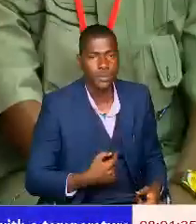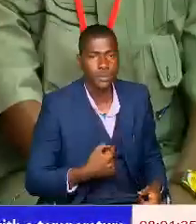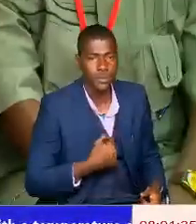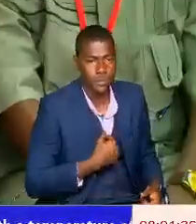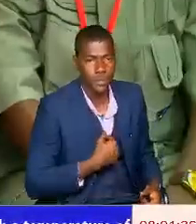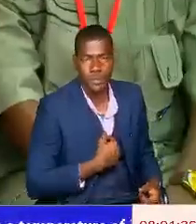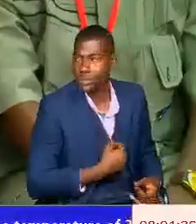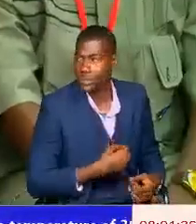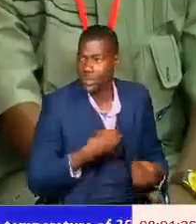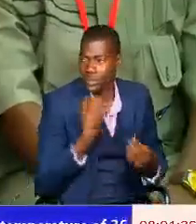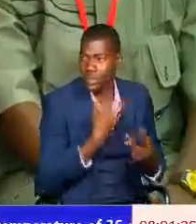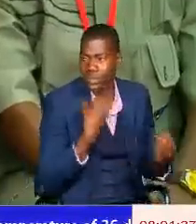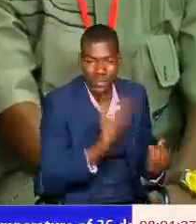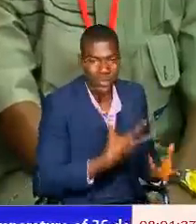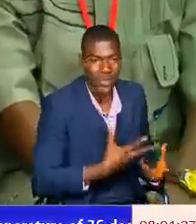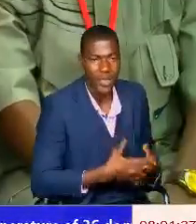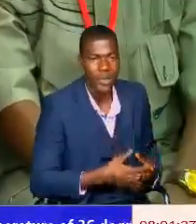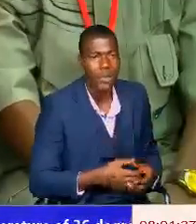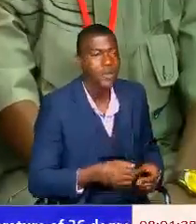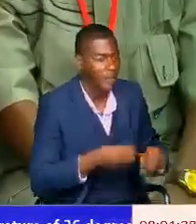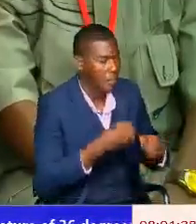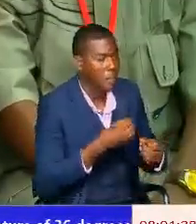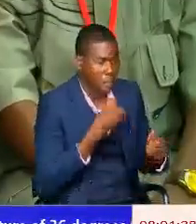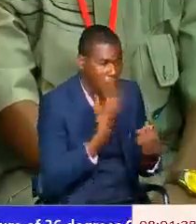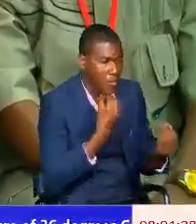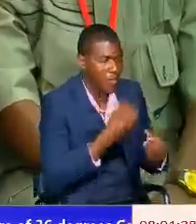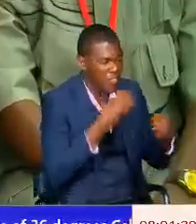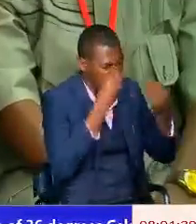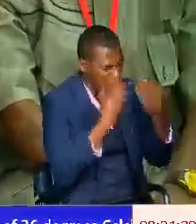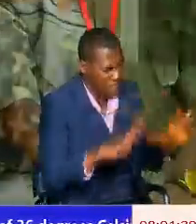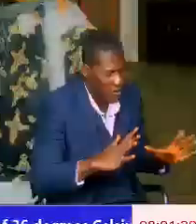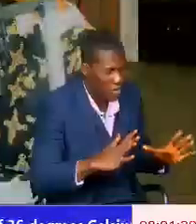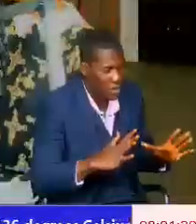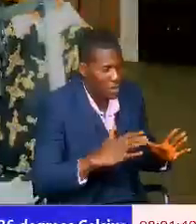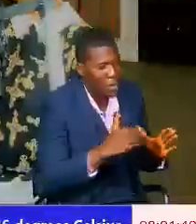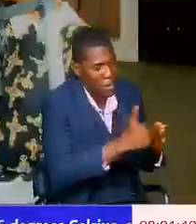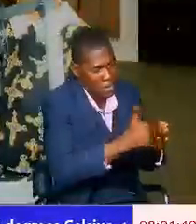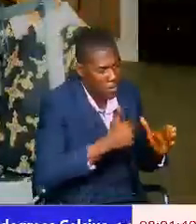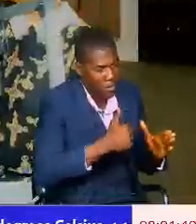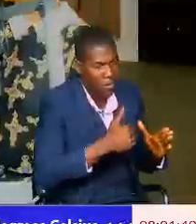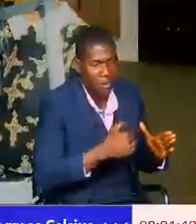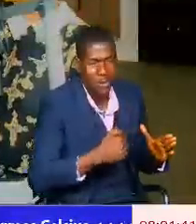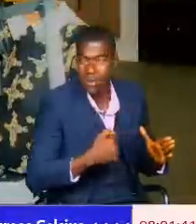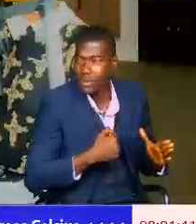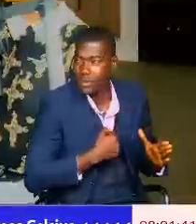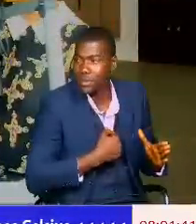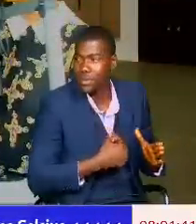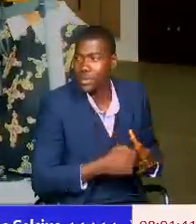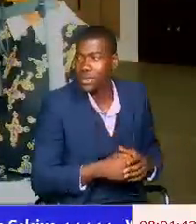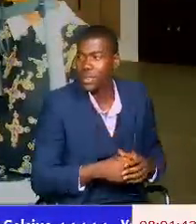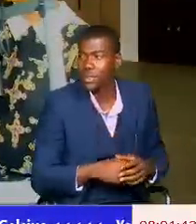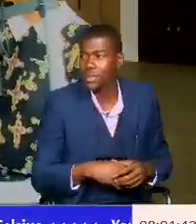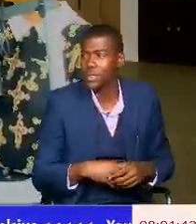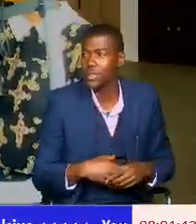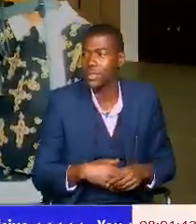word. So what we are saying is, we are going to give them. Put in word now, the one way we talk now, so that.